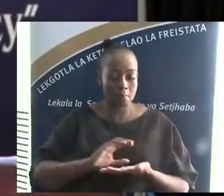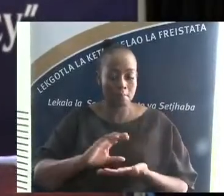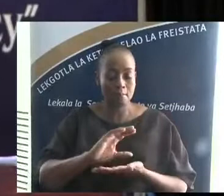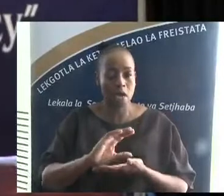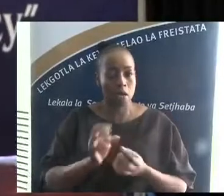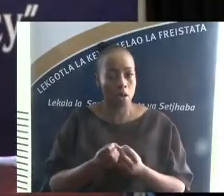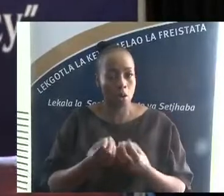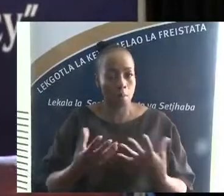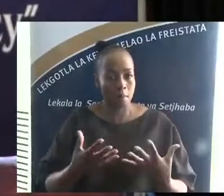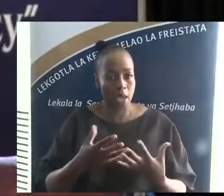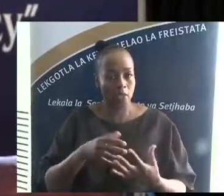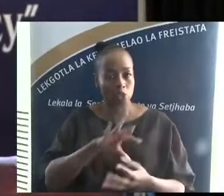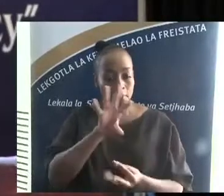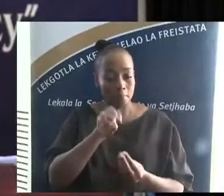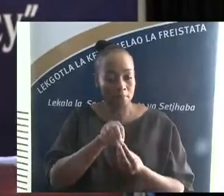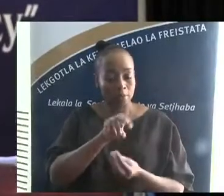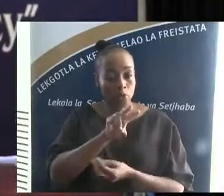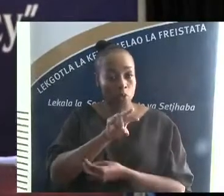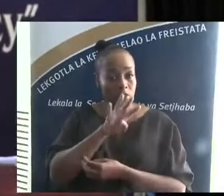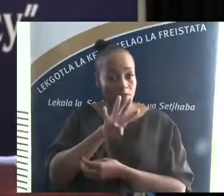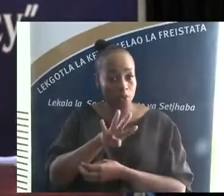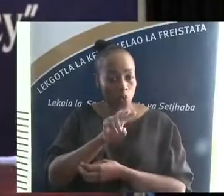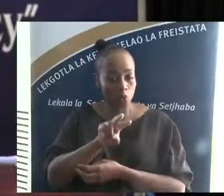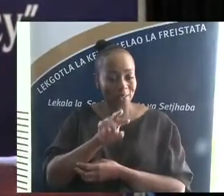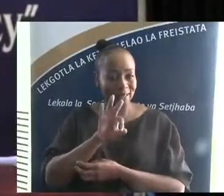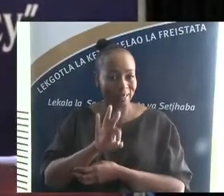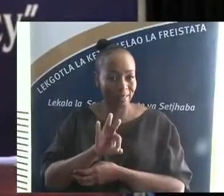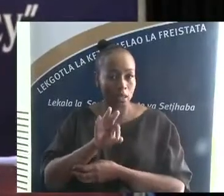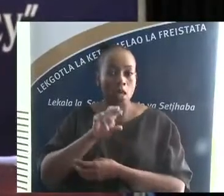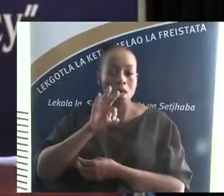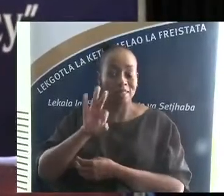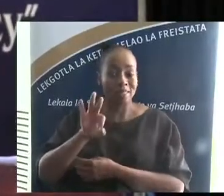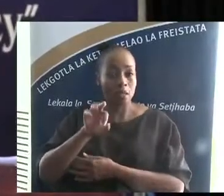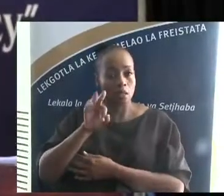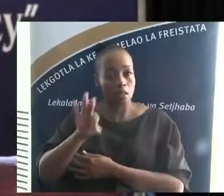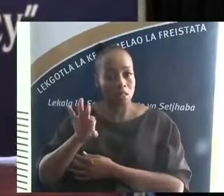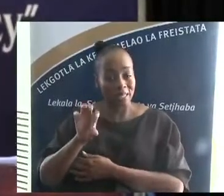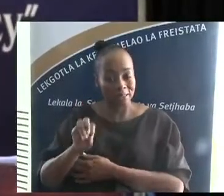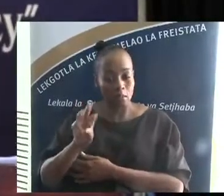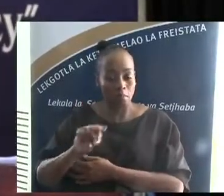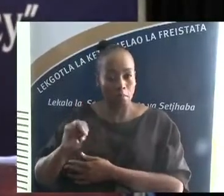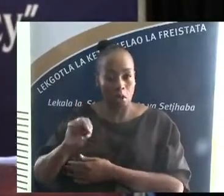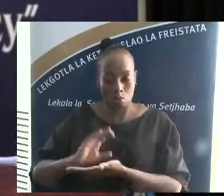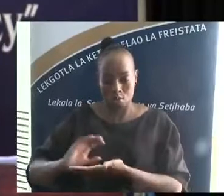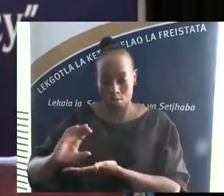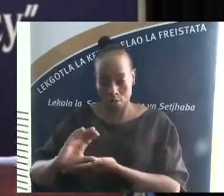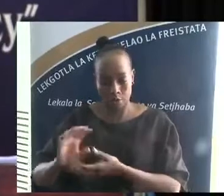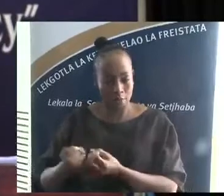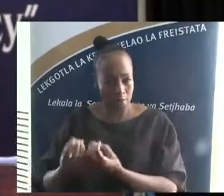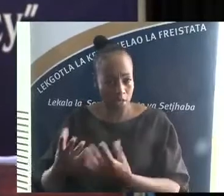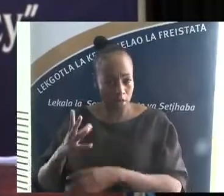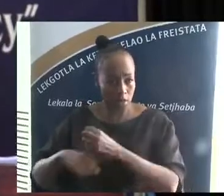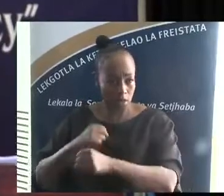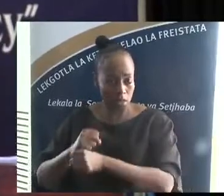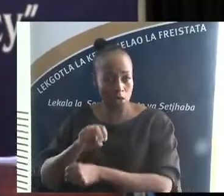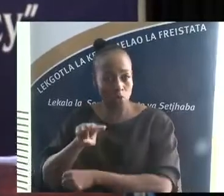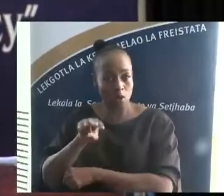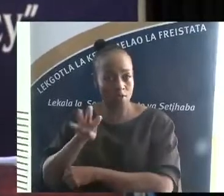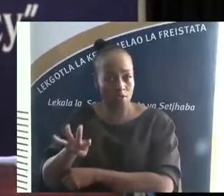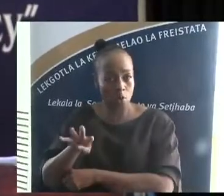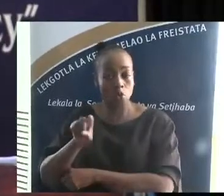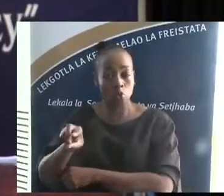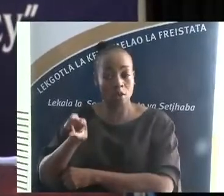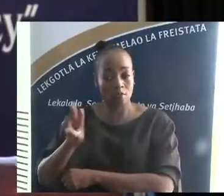317.7 million in 23-24, and 330.2 million in 24-25.